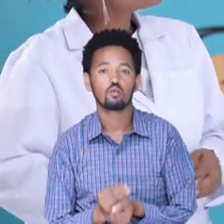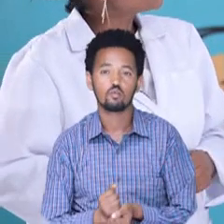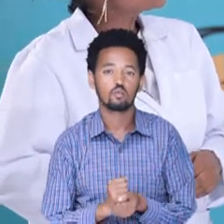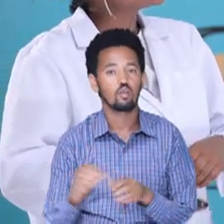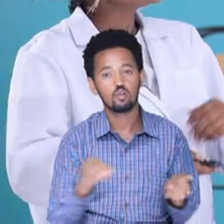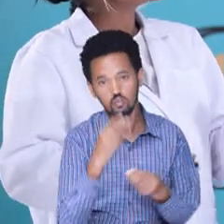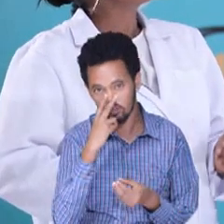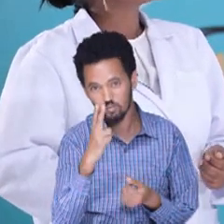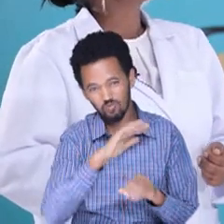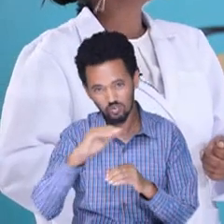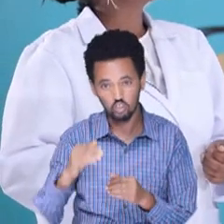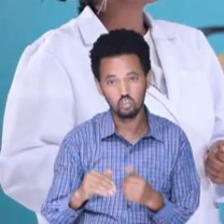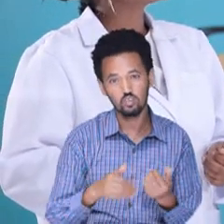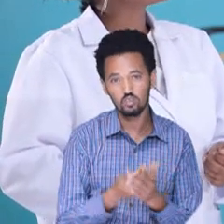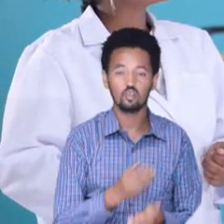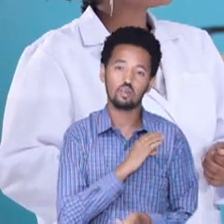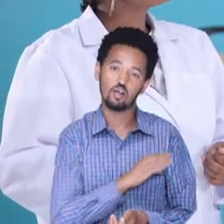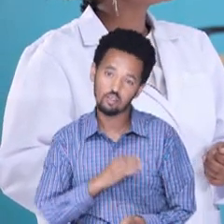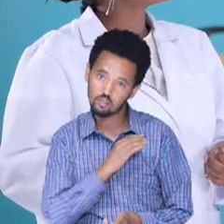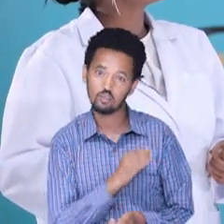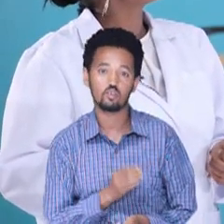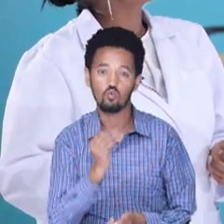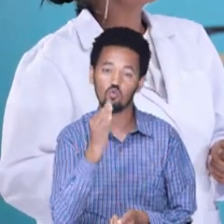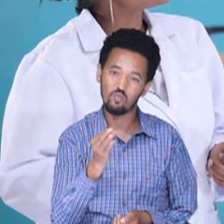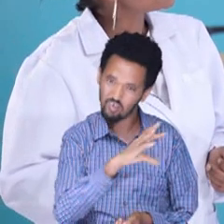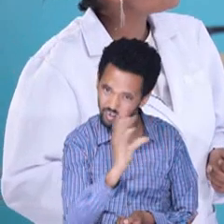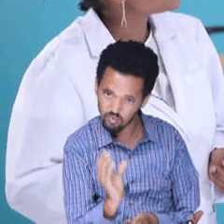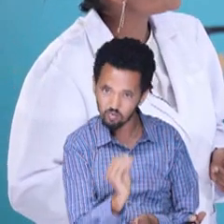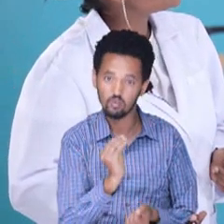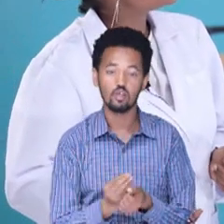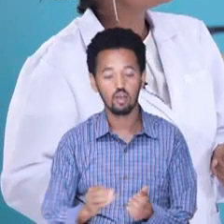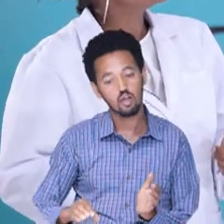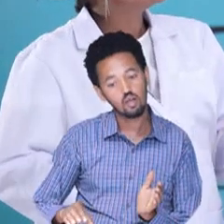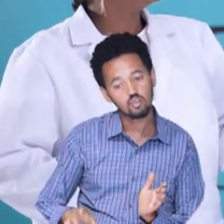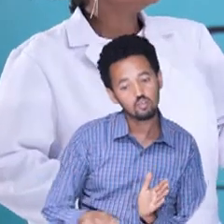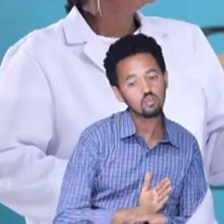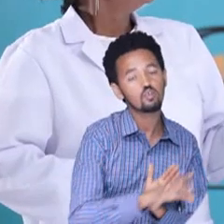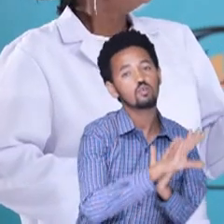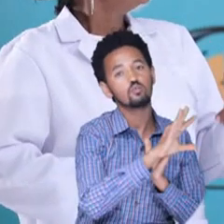Let us move to the general characteristics of Africa river.